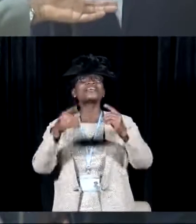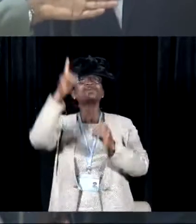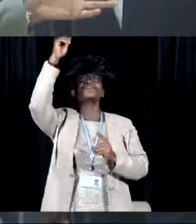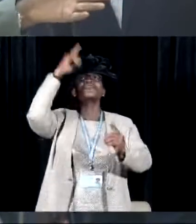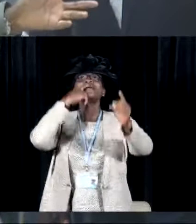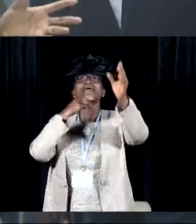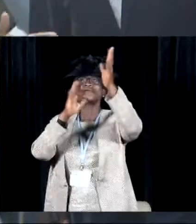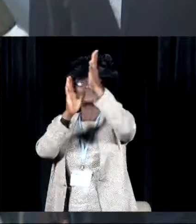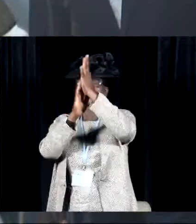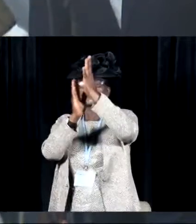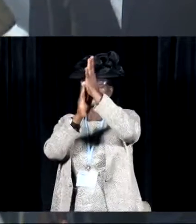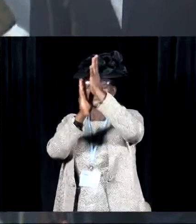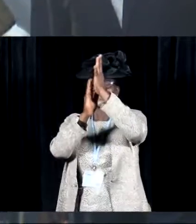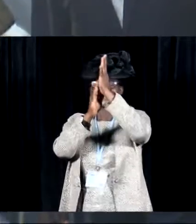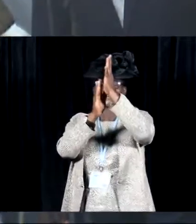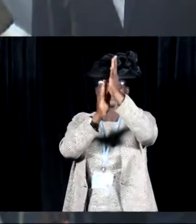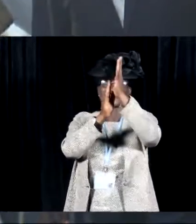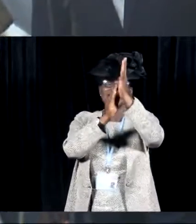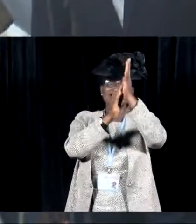praise. Thank